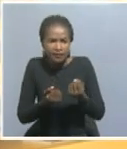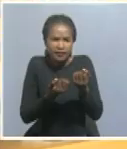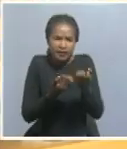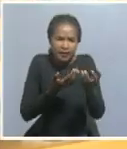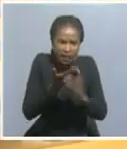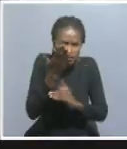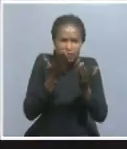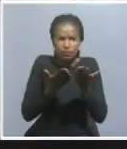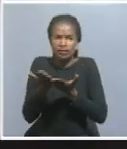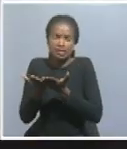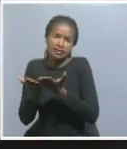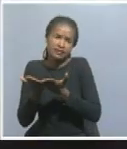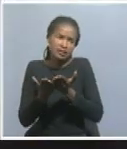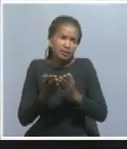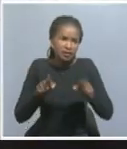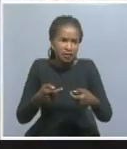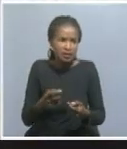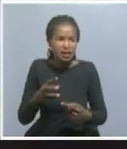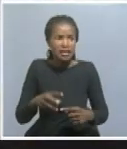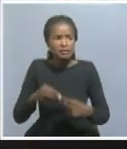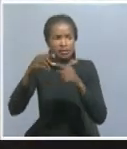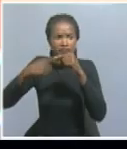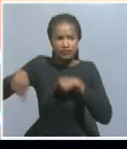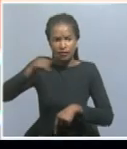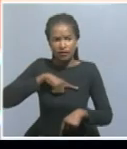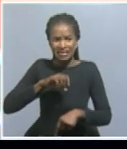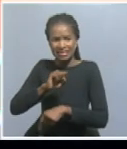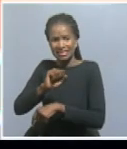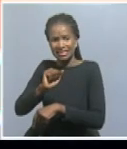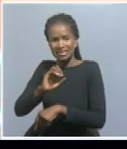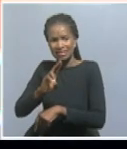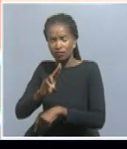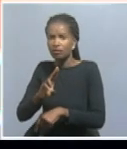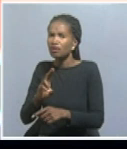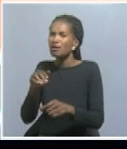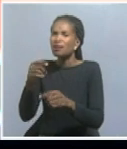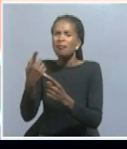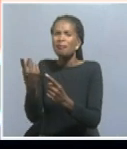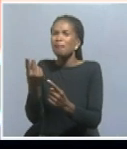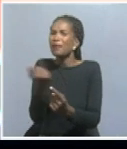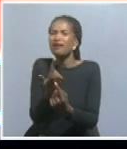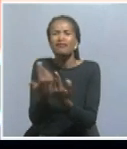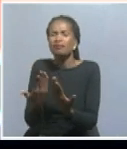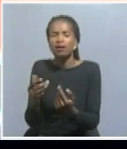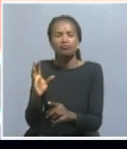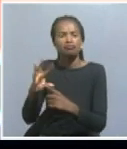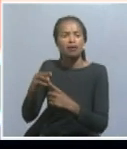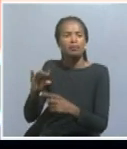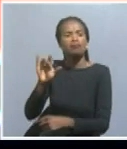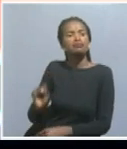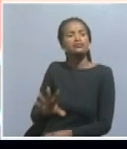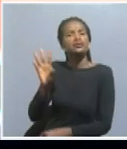they are getting them. Particularly for us in the region, a lot of our supplies come from South Africa, and so ensuring that trade